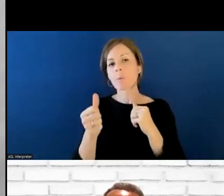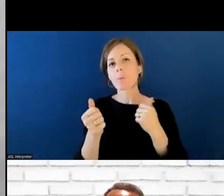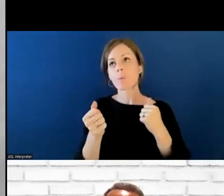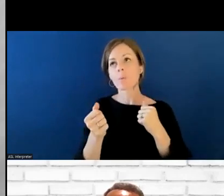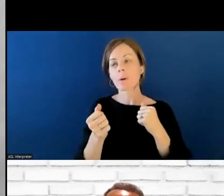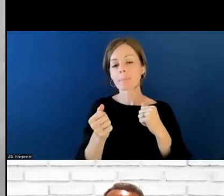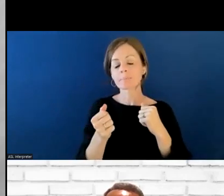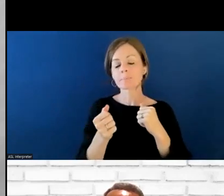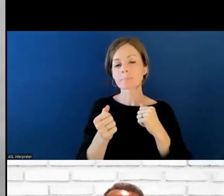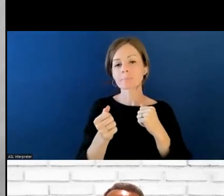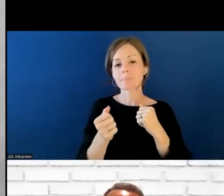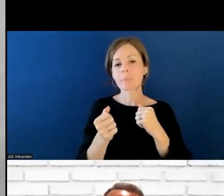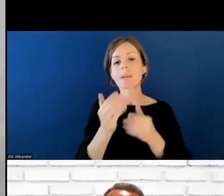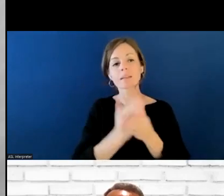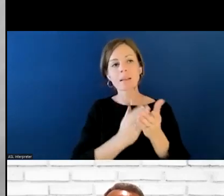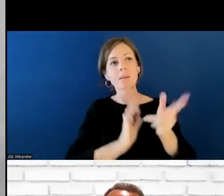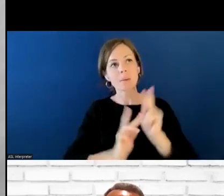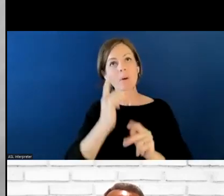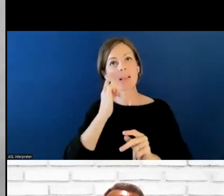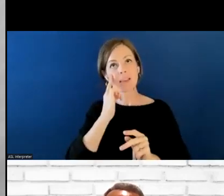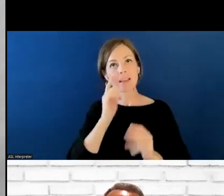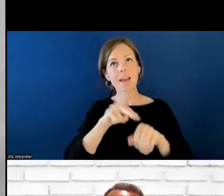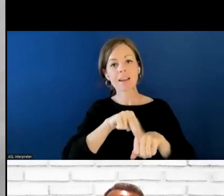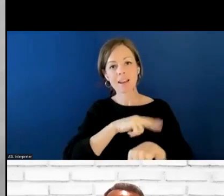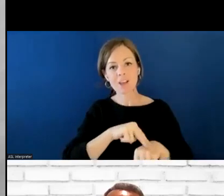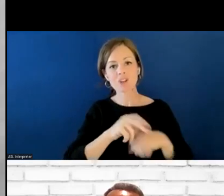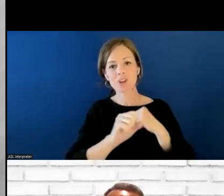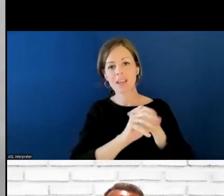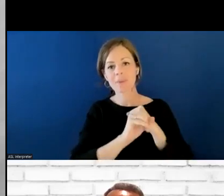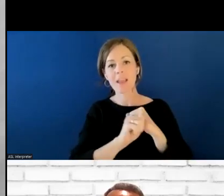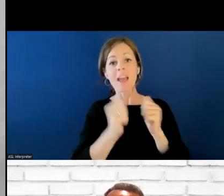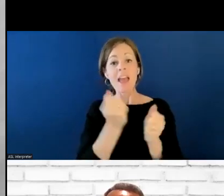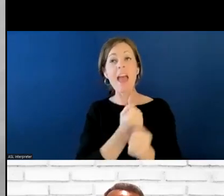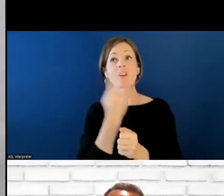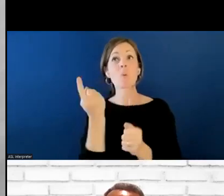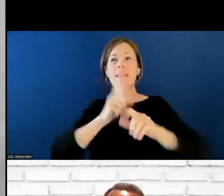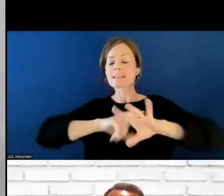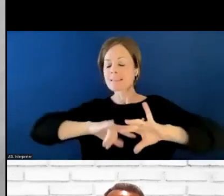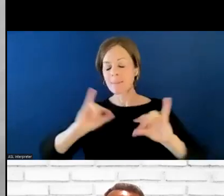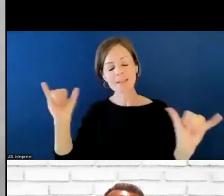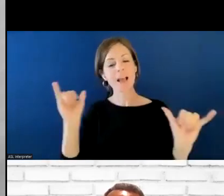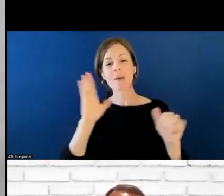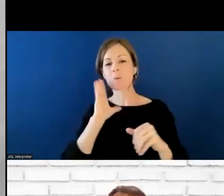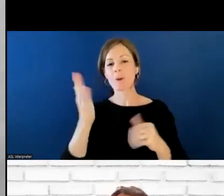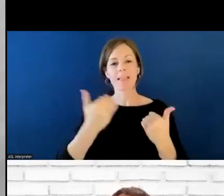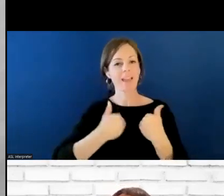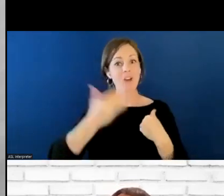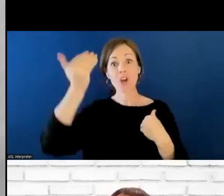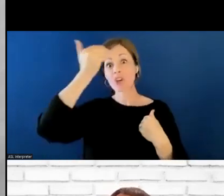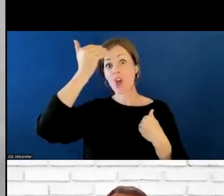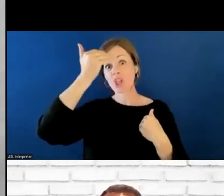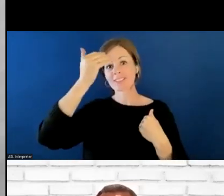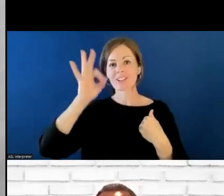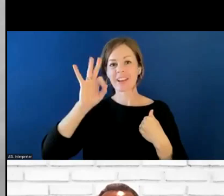I think some people think of a national 988 campaign as everybody all at once is going to have knowledge of 988,